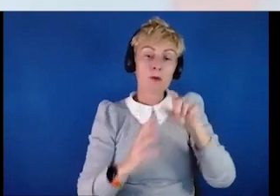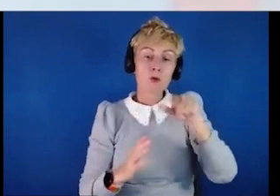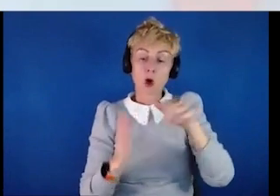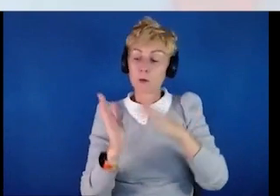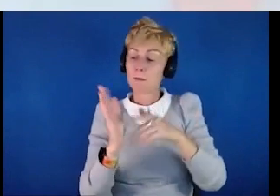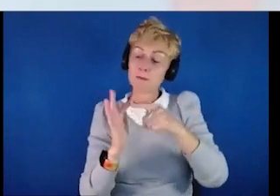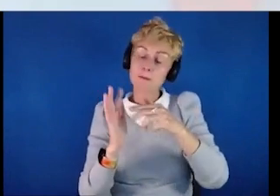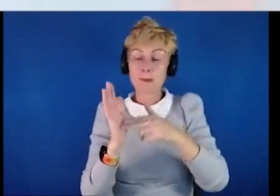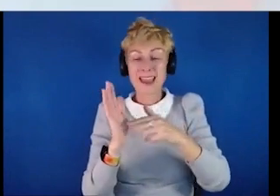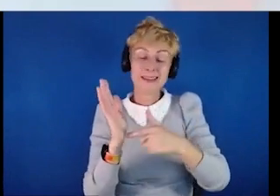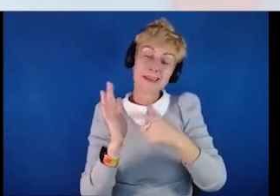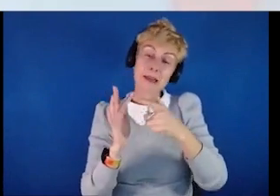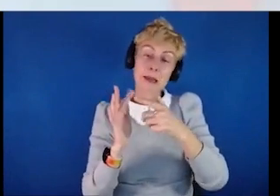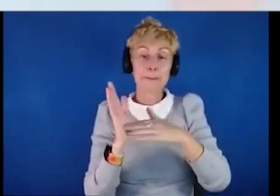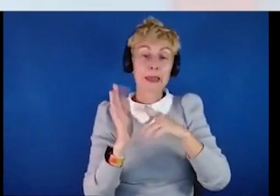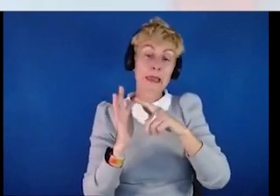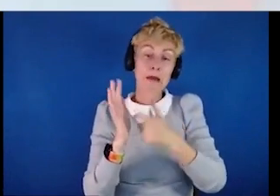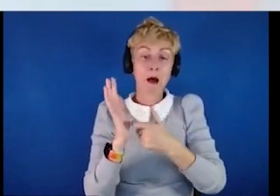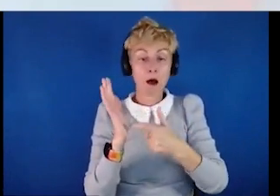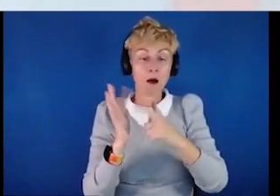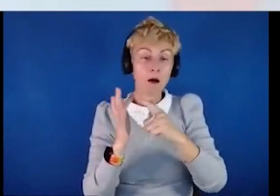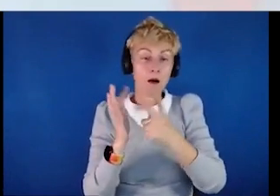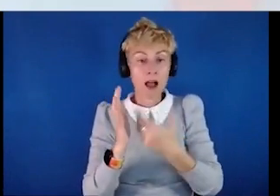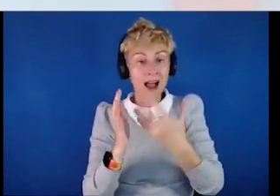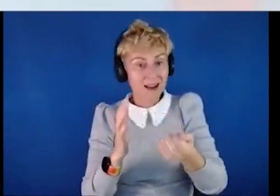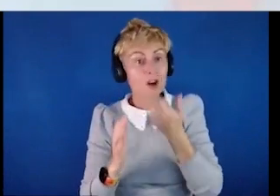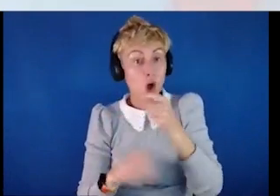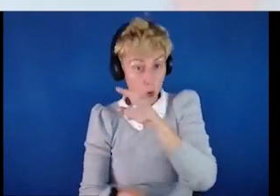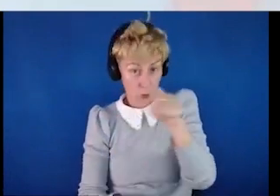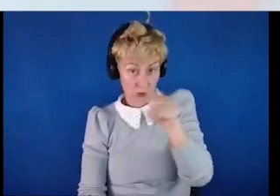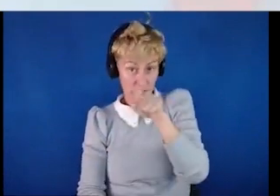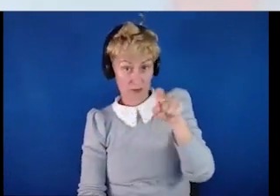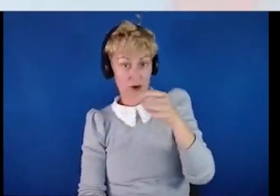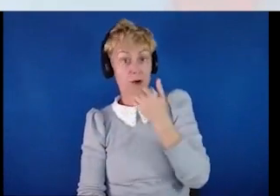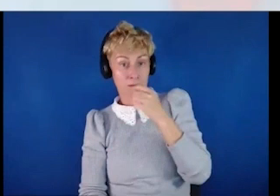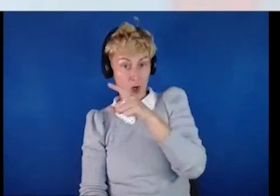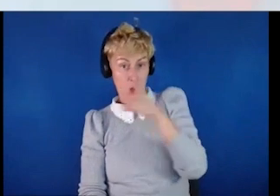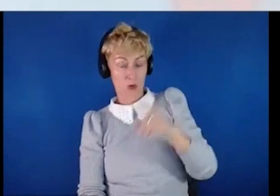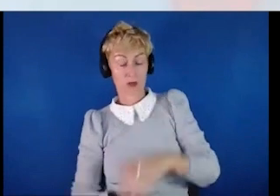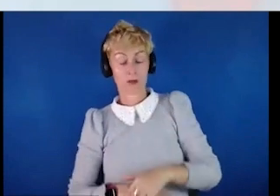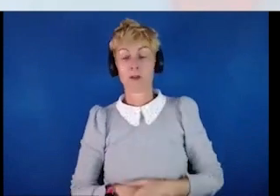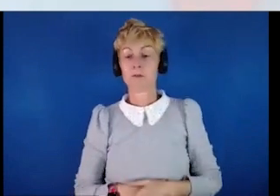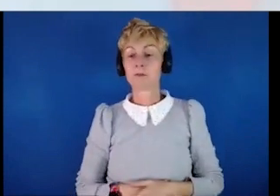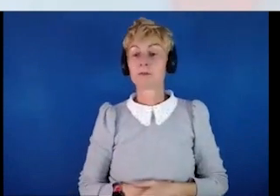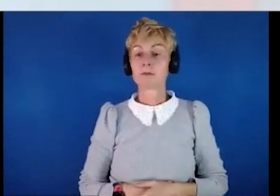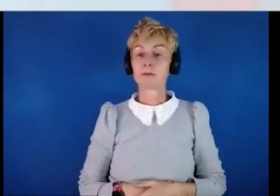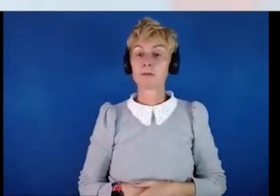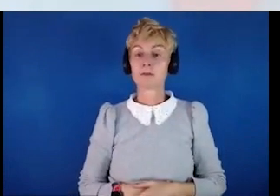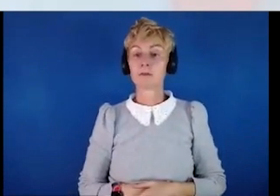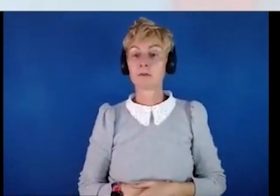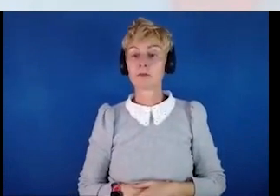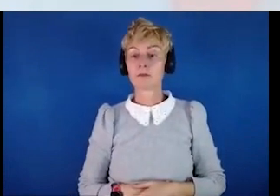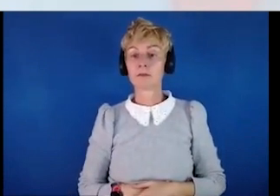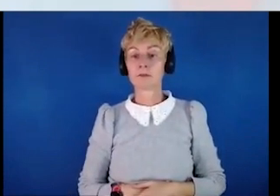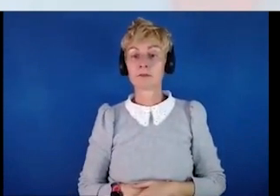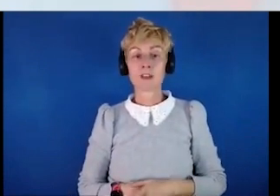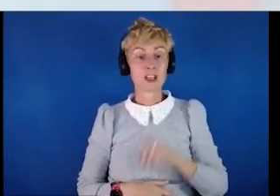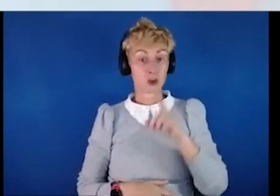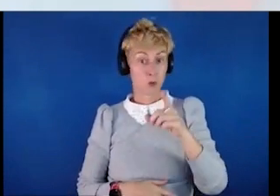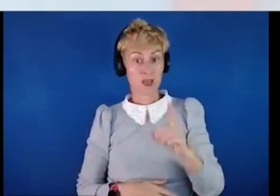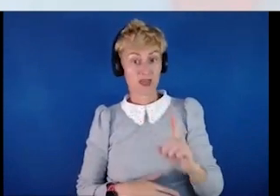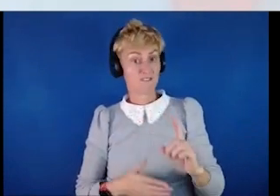code you see at the top of the screen there. A few different ways to join. Then the first question is up and ready to